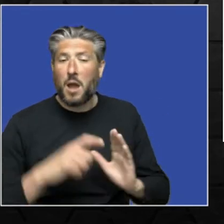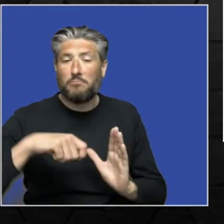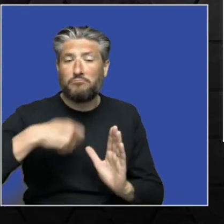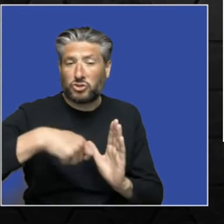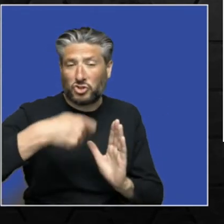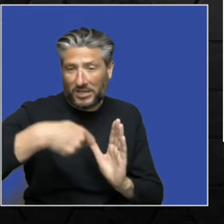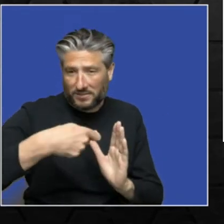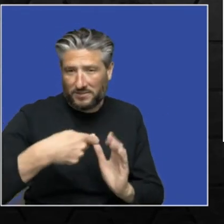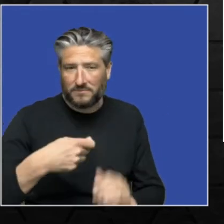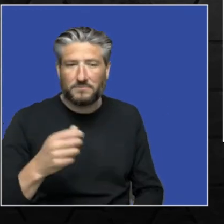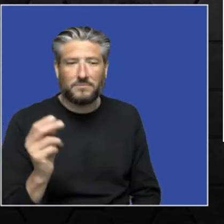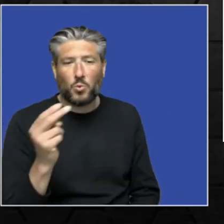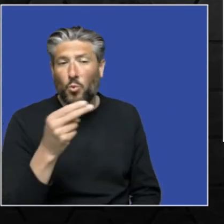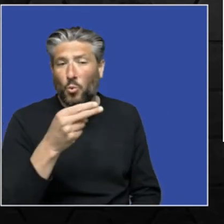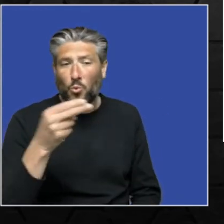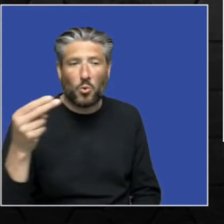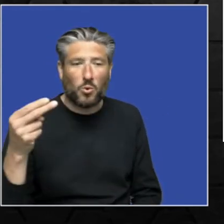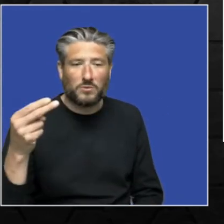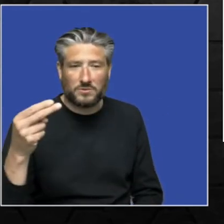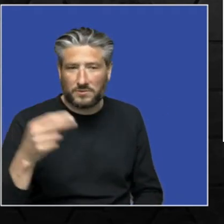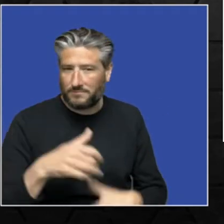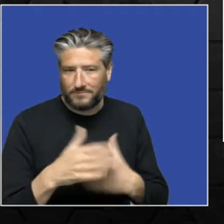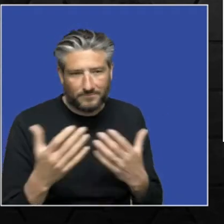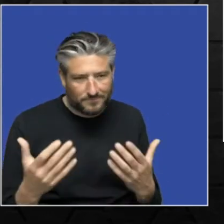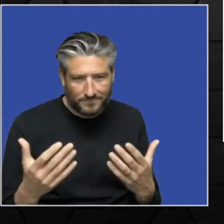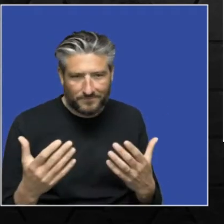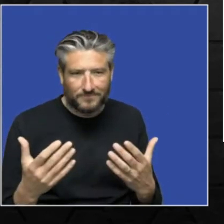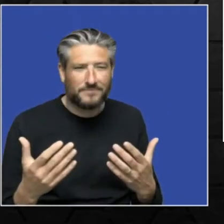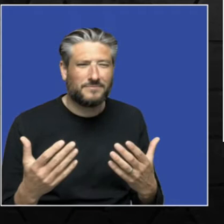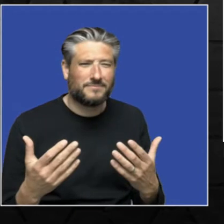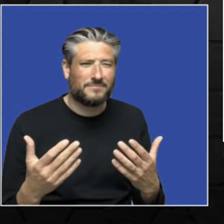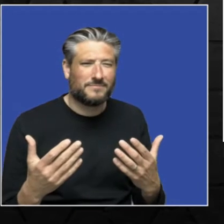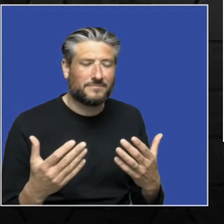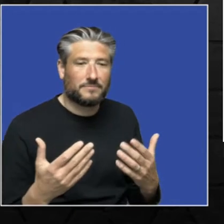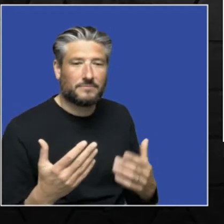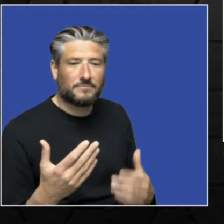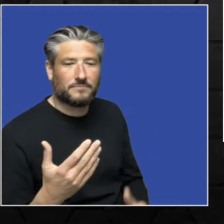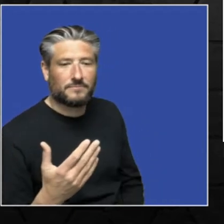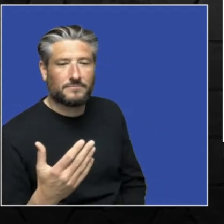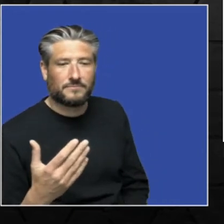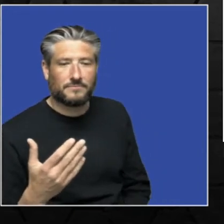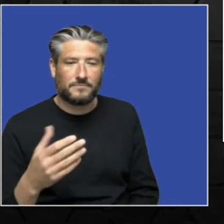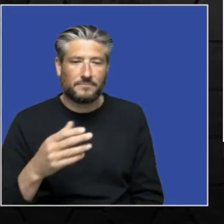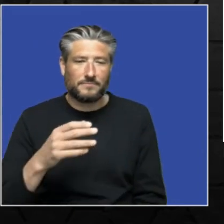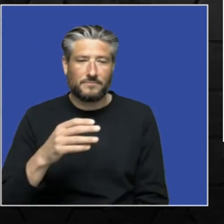Gen Studio. What does it basically do is it is